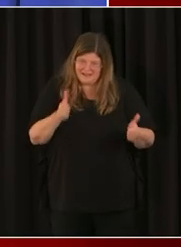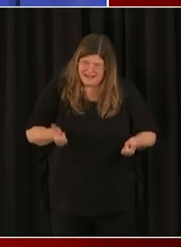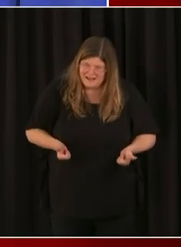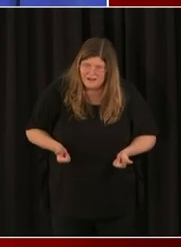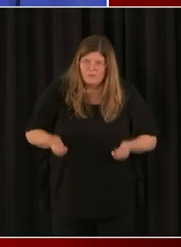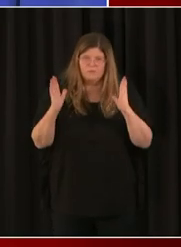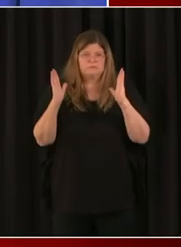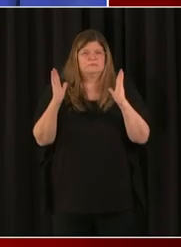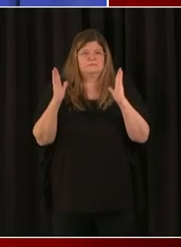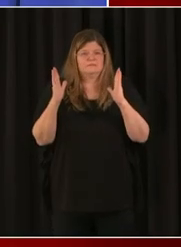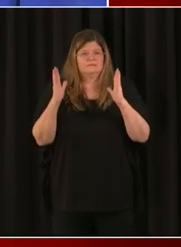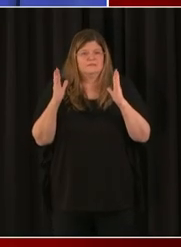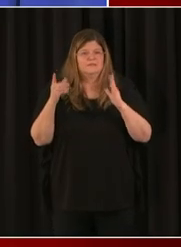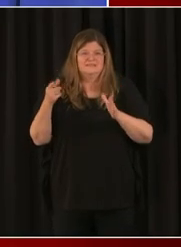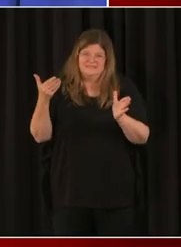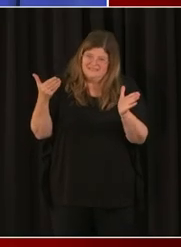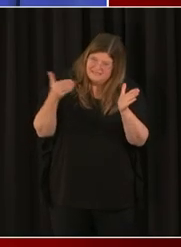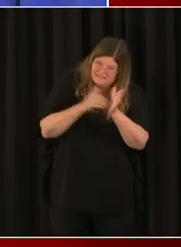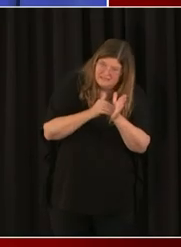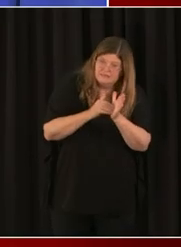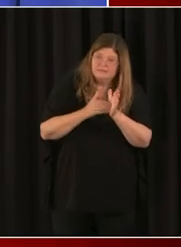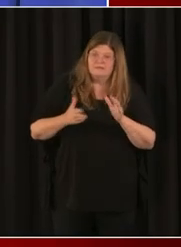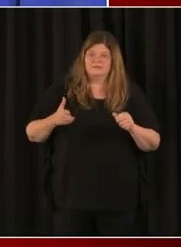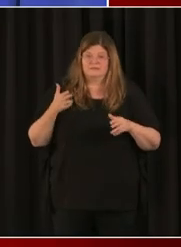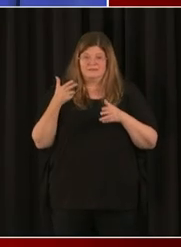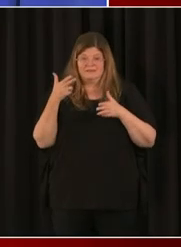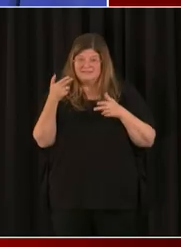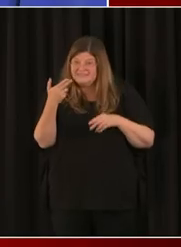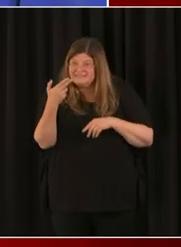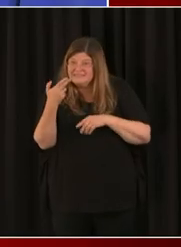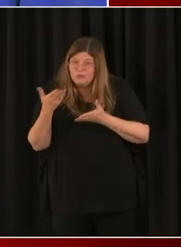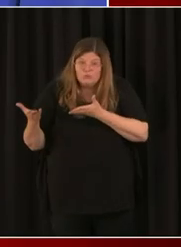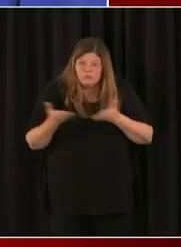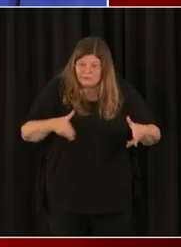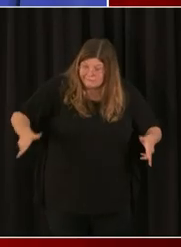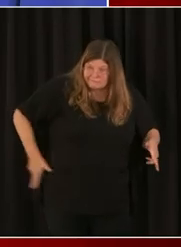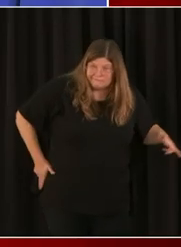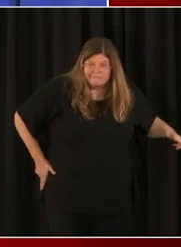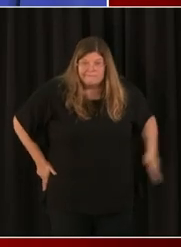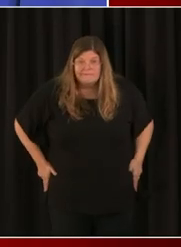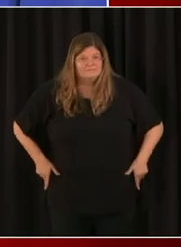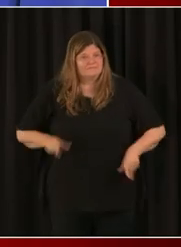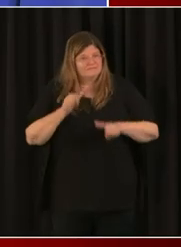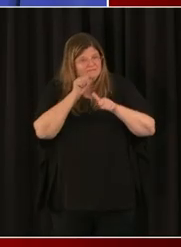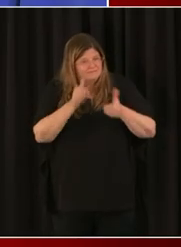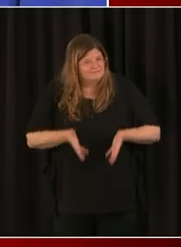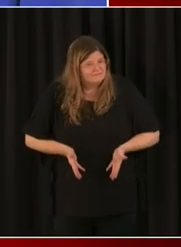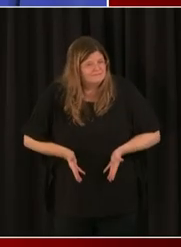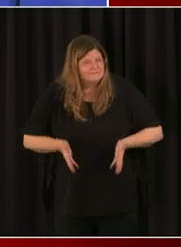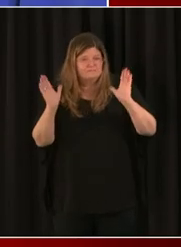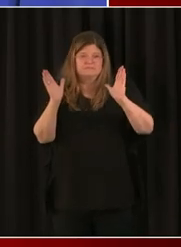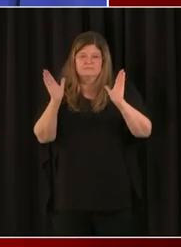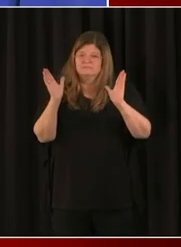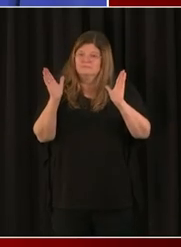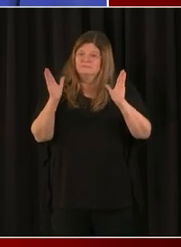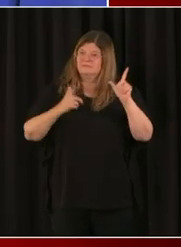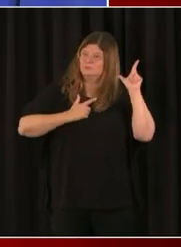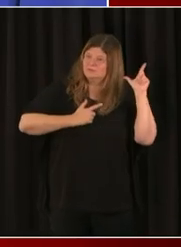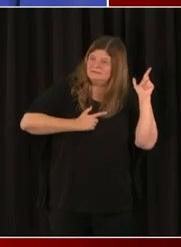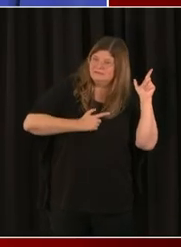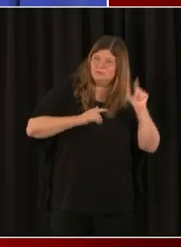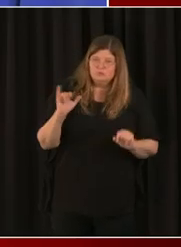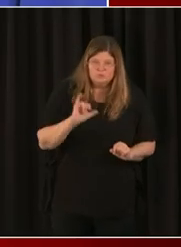permitted. I repeat, firearms are not permitted. In the demonstration area, there are signs that are